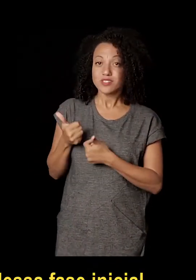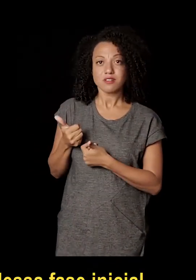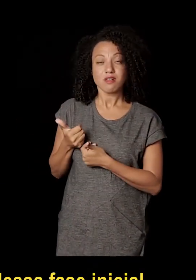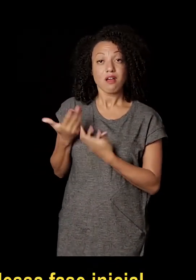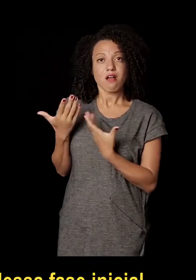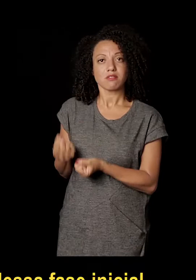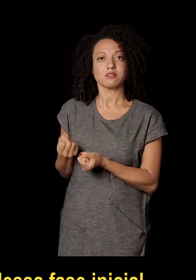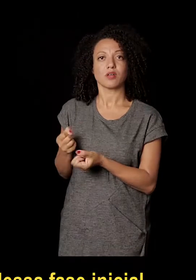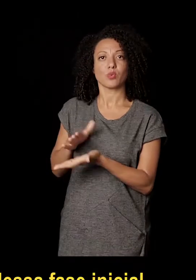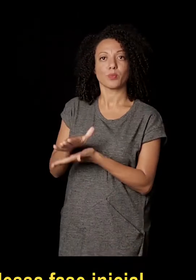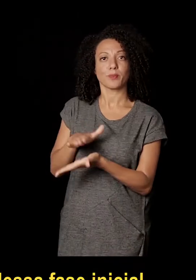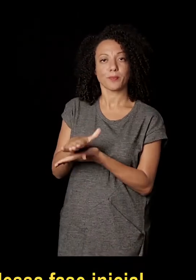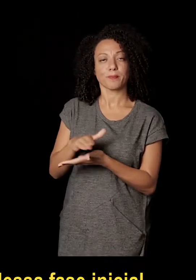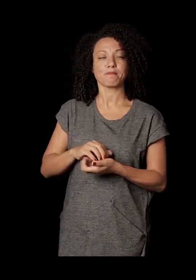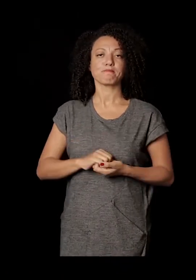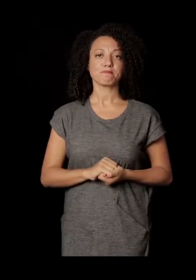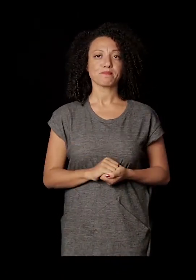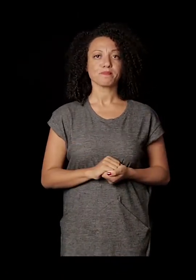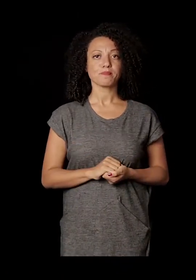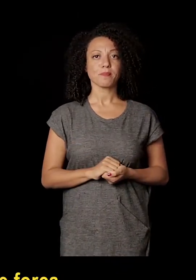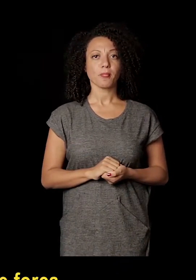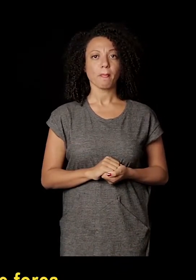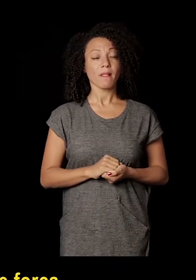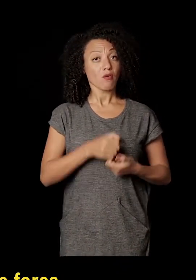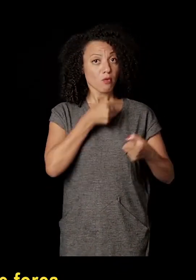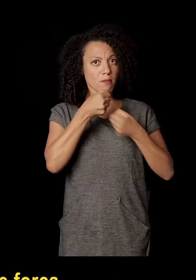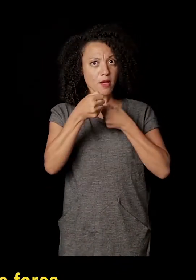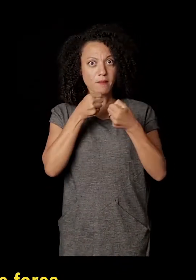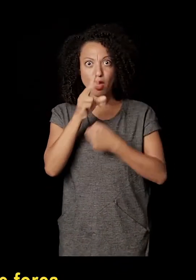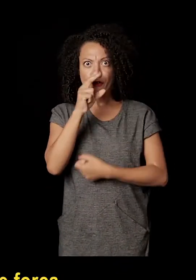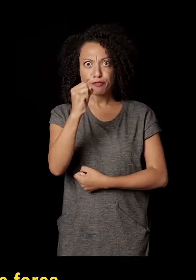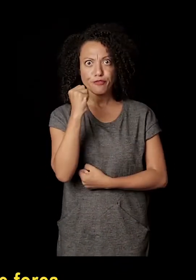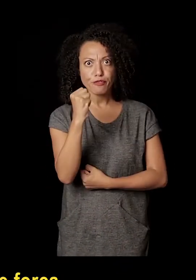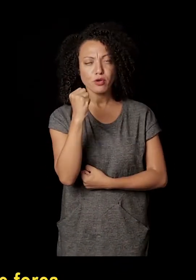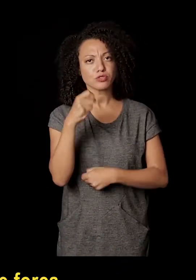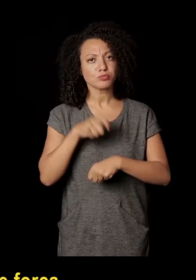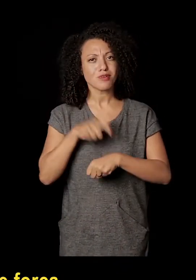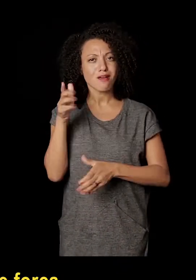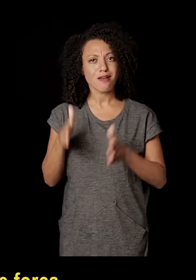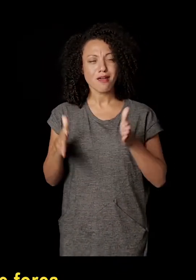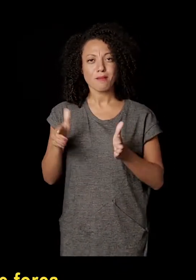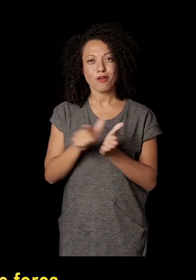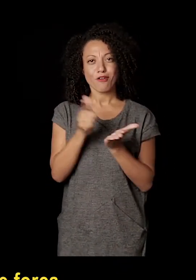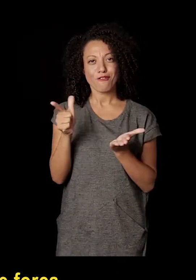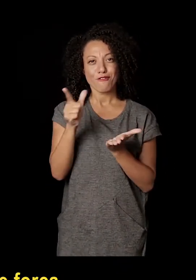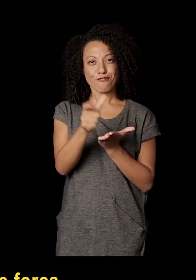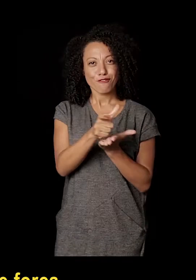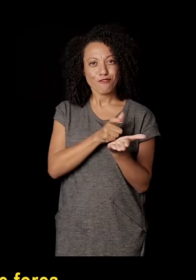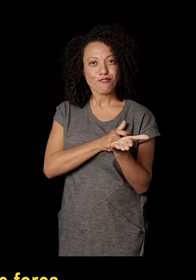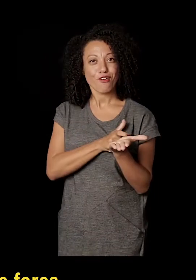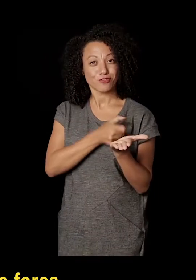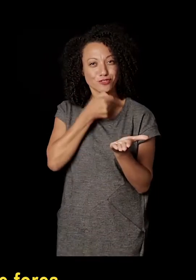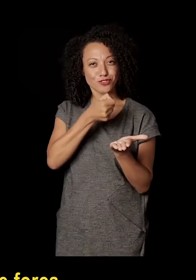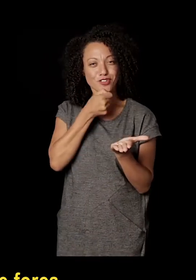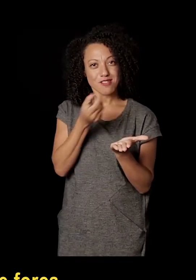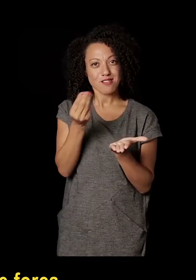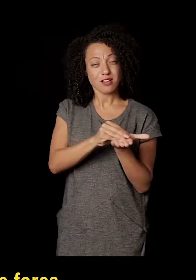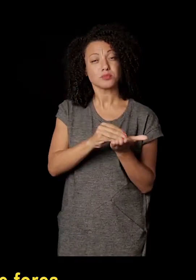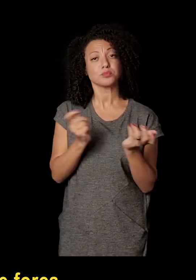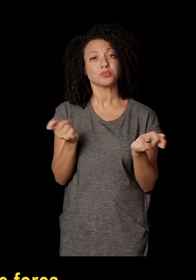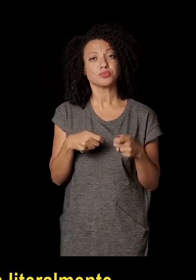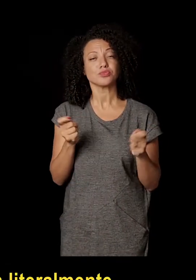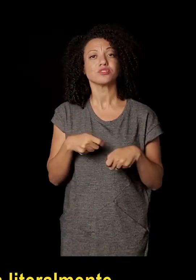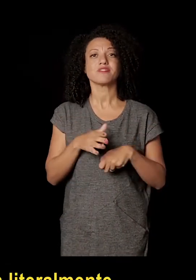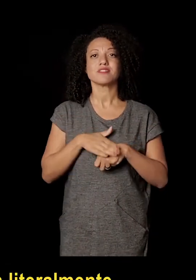to publish it. And it was a very powerful story. It was a time when in